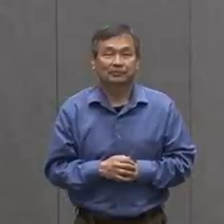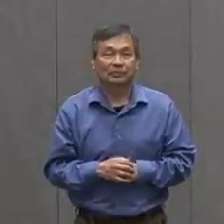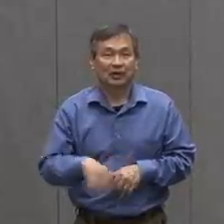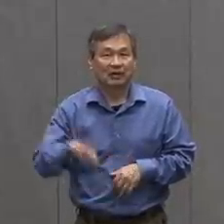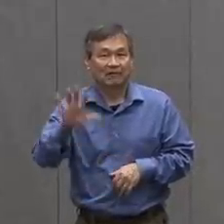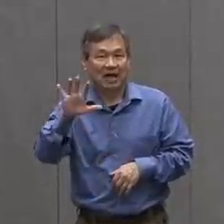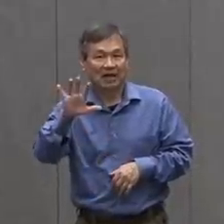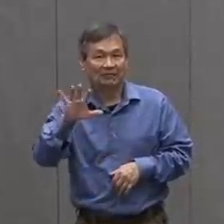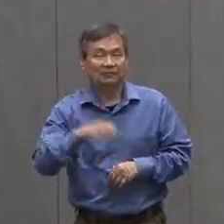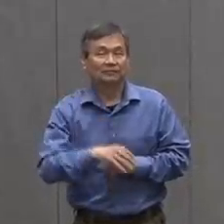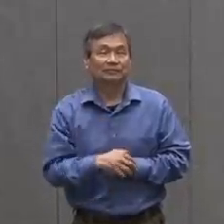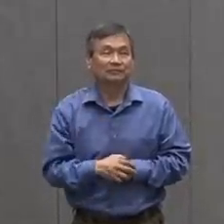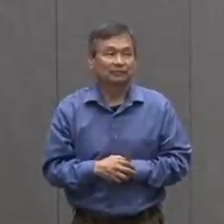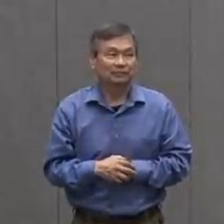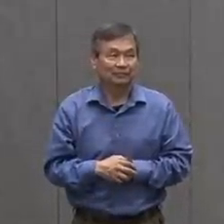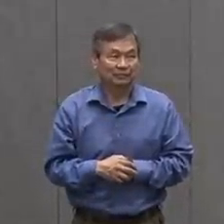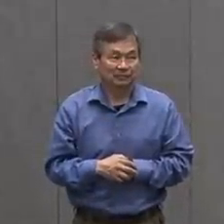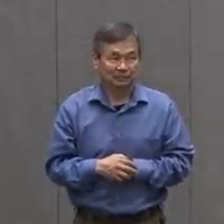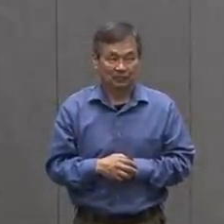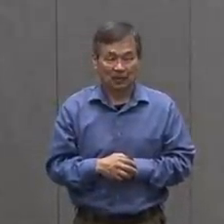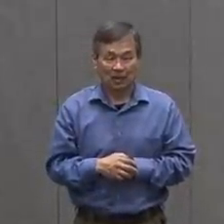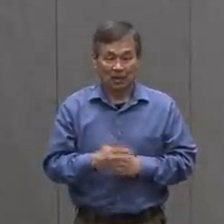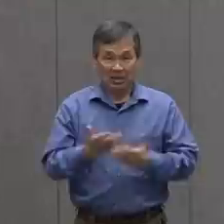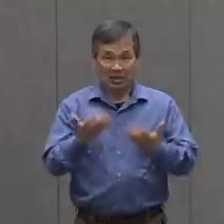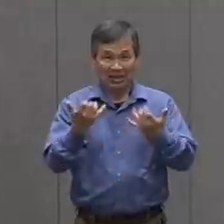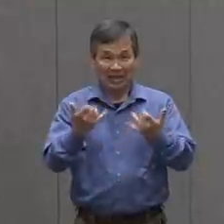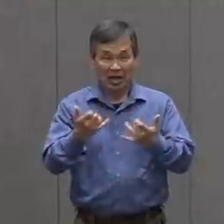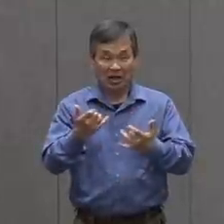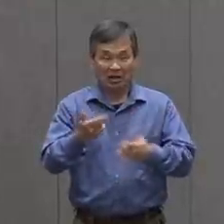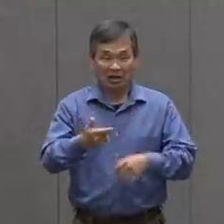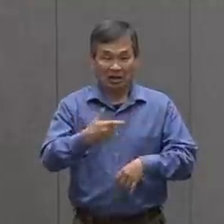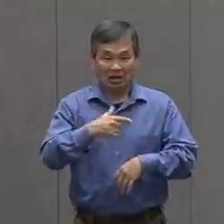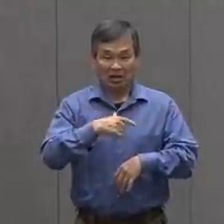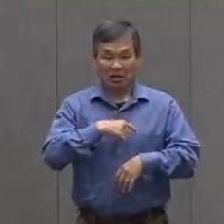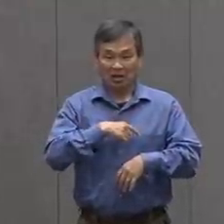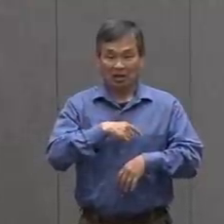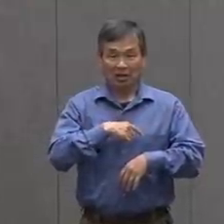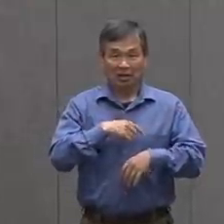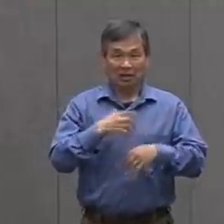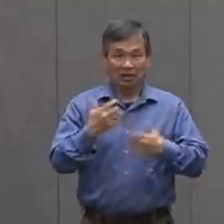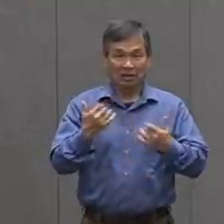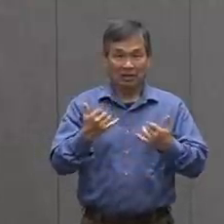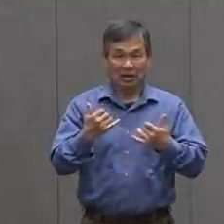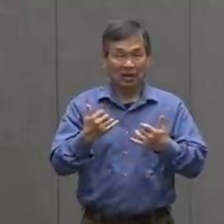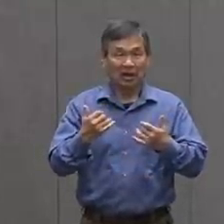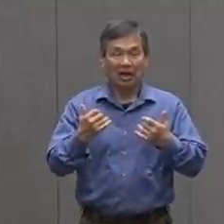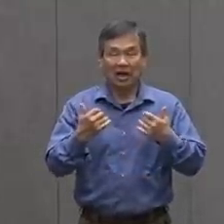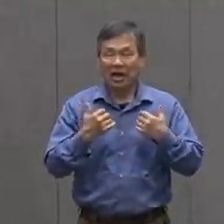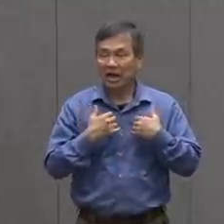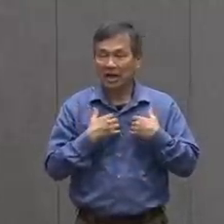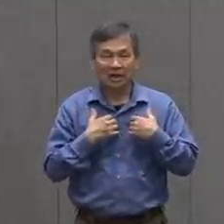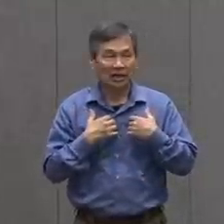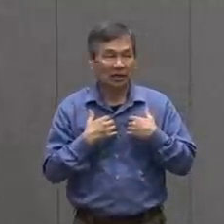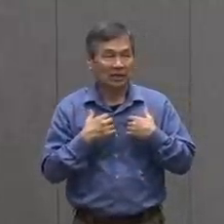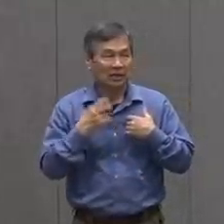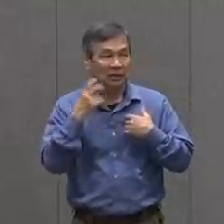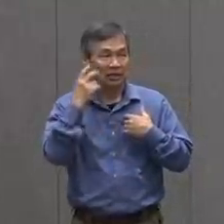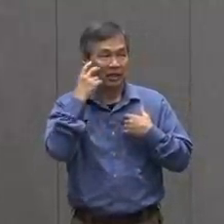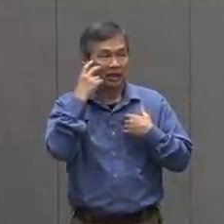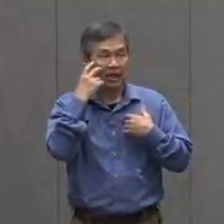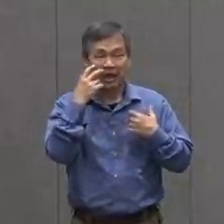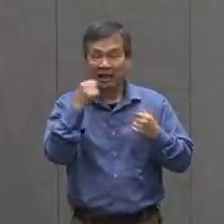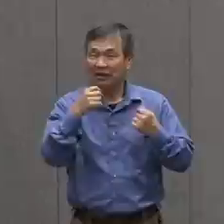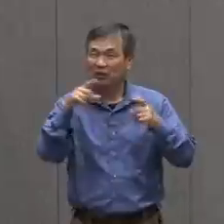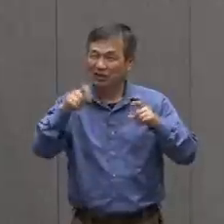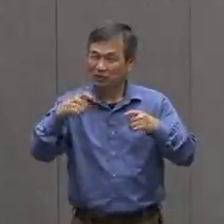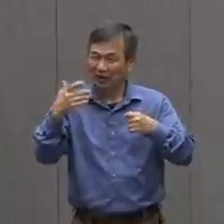and 5. So now it's my turn again, and I'm trying to fill my 10 frame. So if I could roll a number that would help me